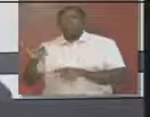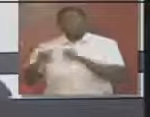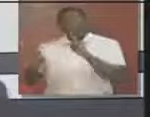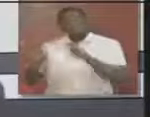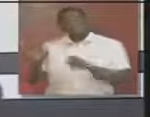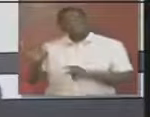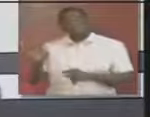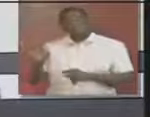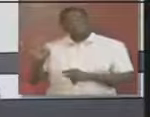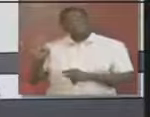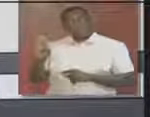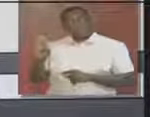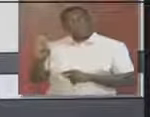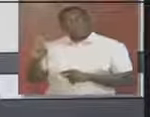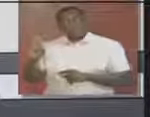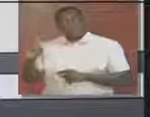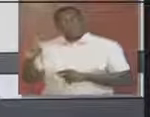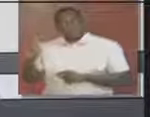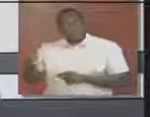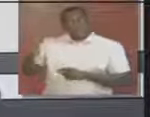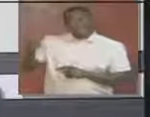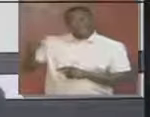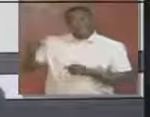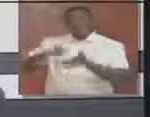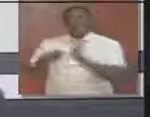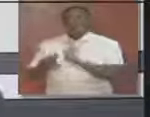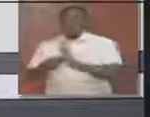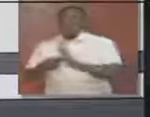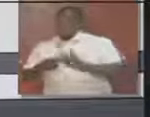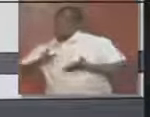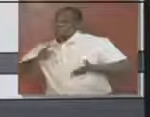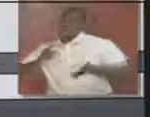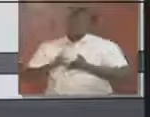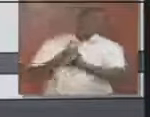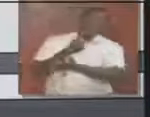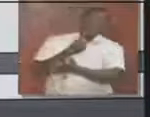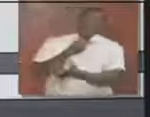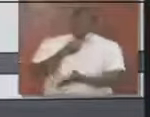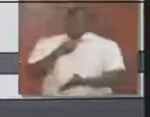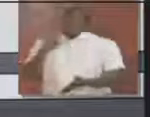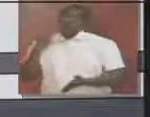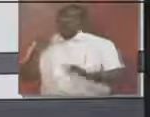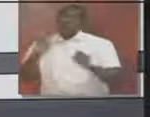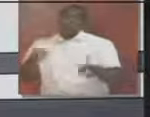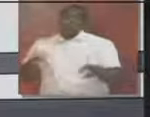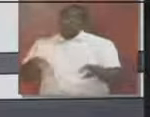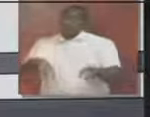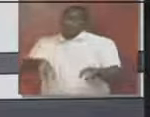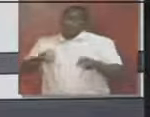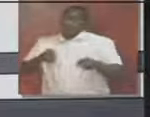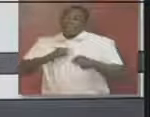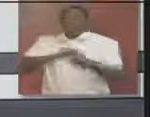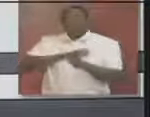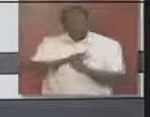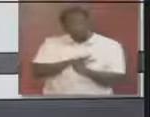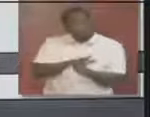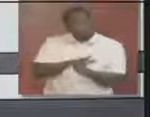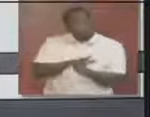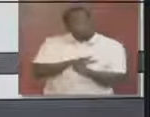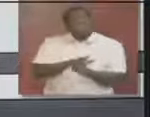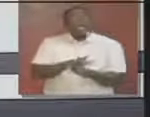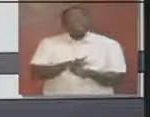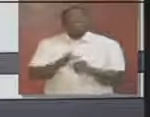of being admitted with severe COVID-19 and increases your chance of dying by about